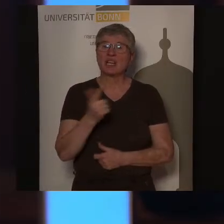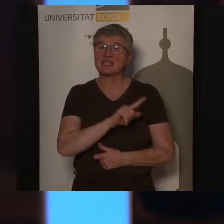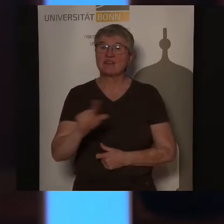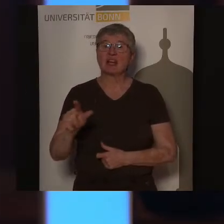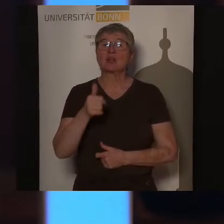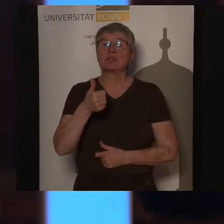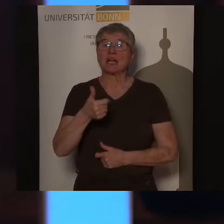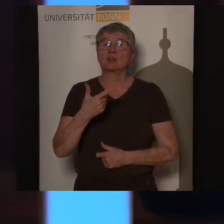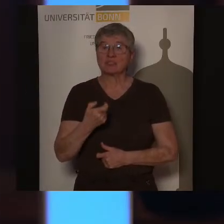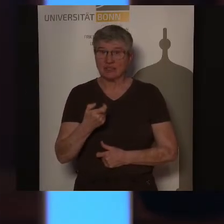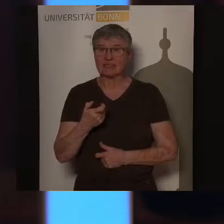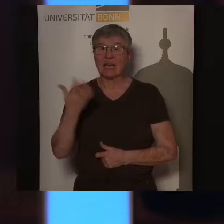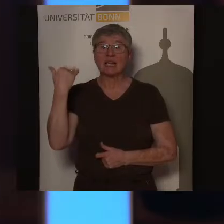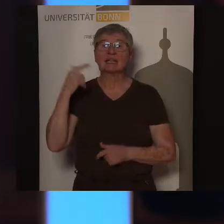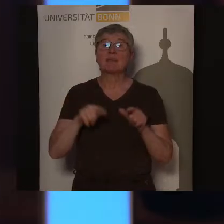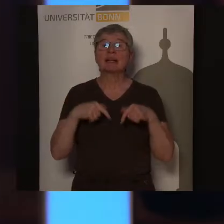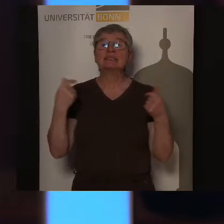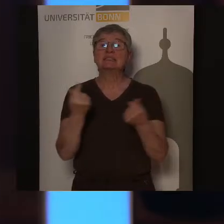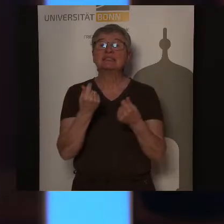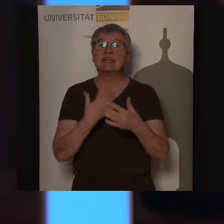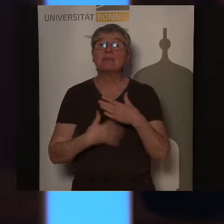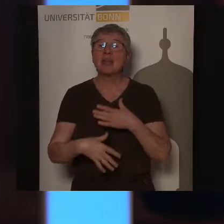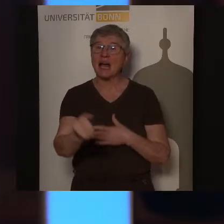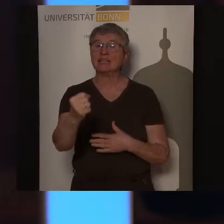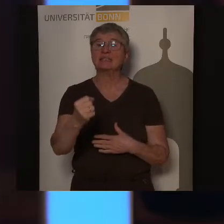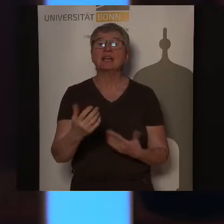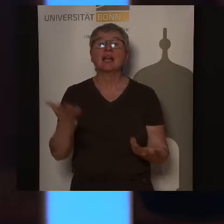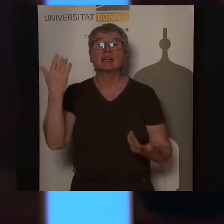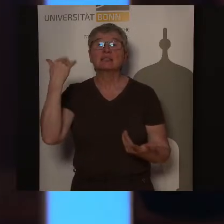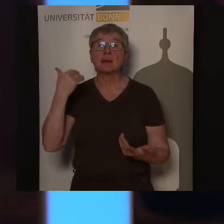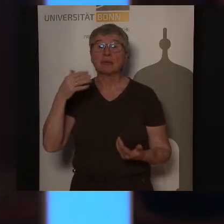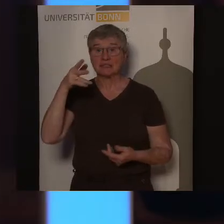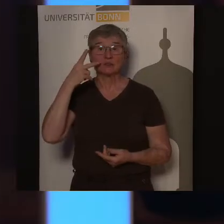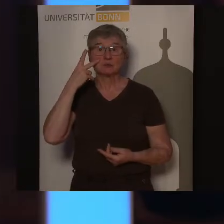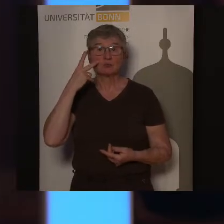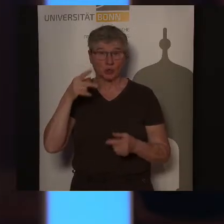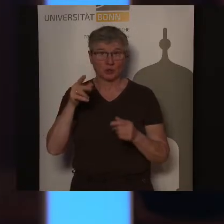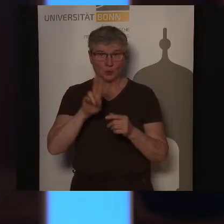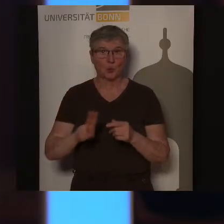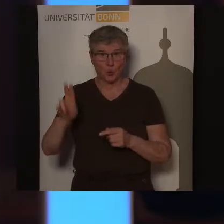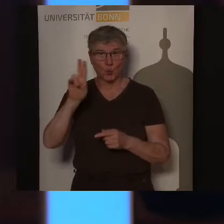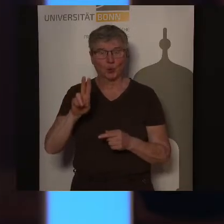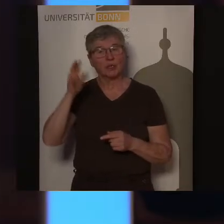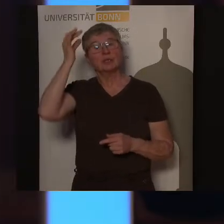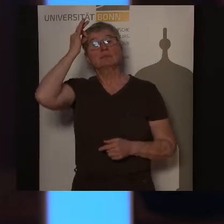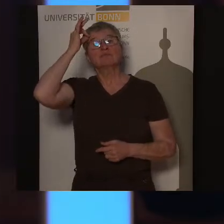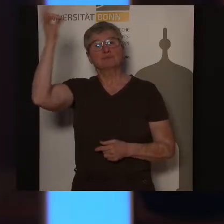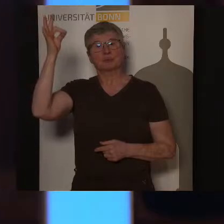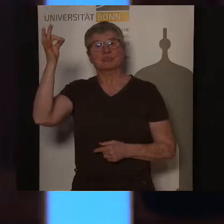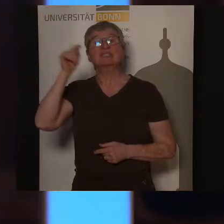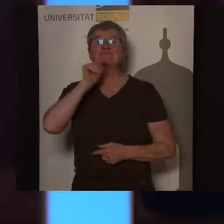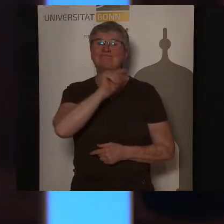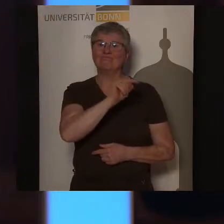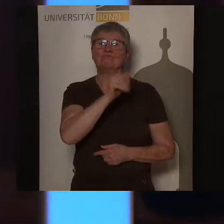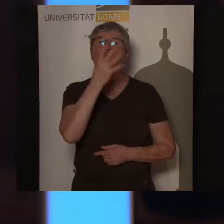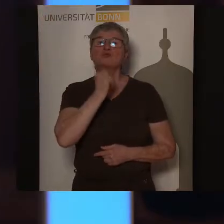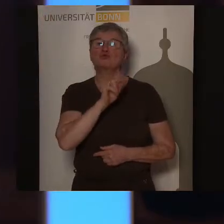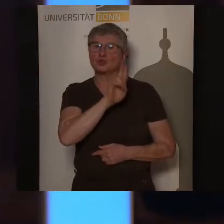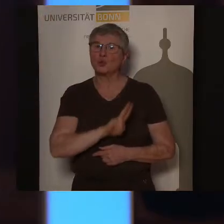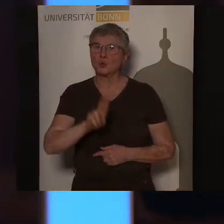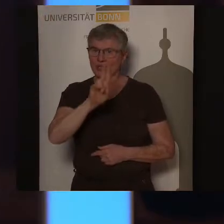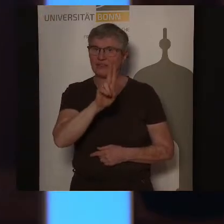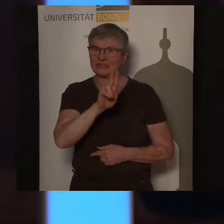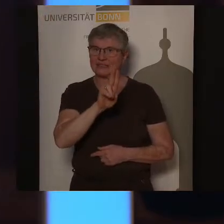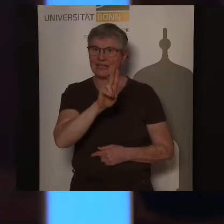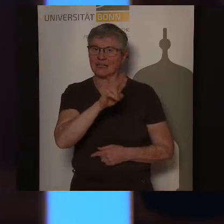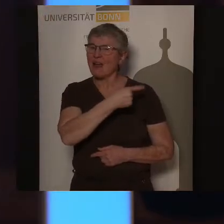Now, ever since 2021, the sustainability team at the University of Bonn